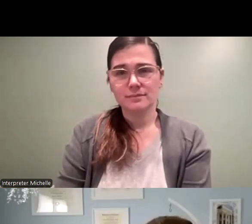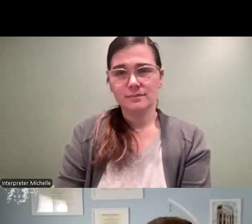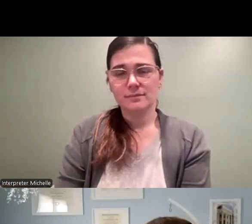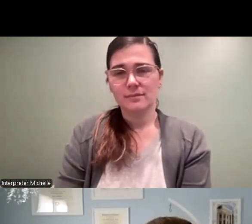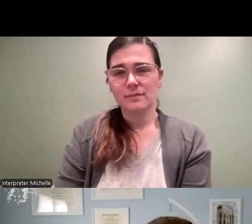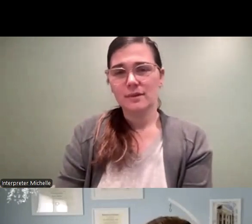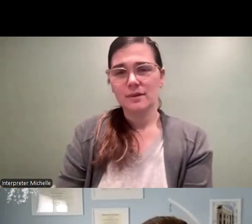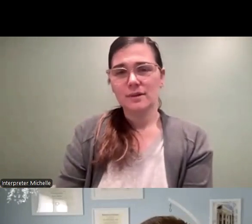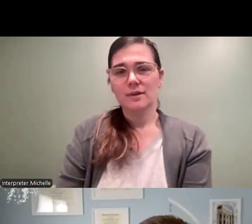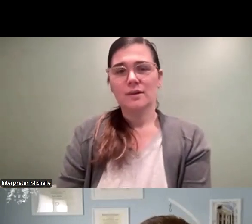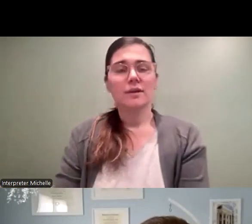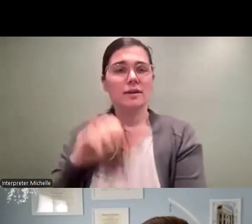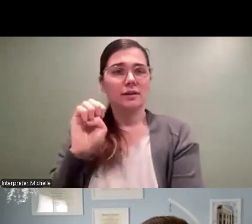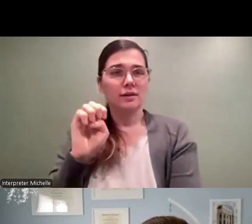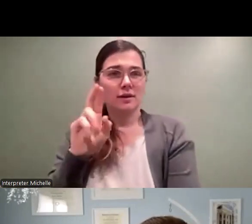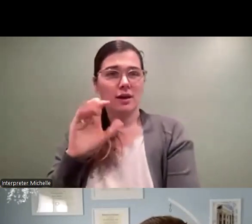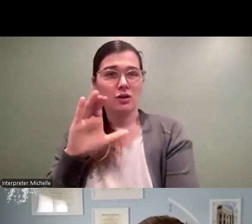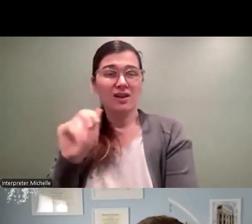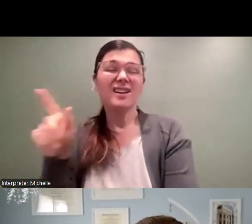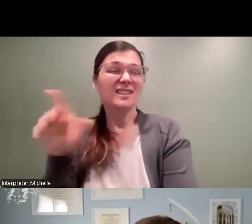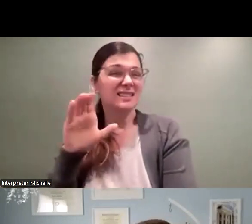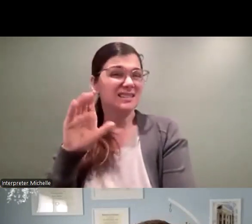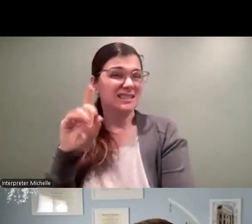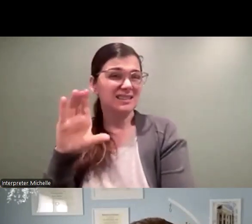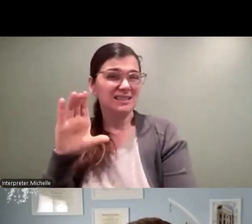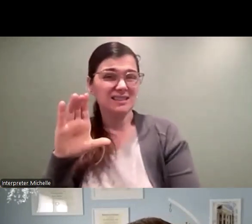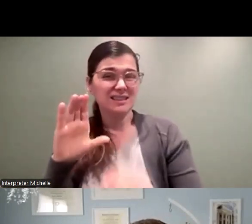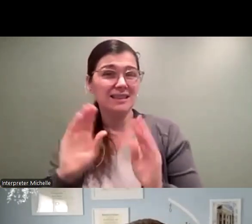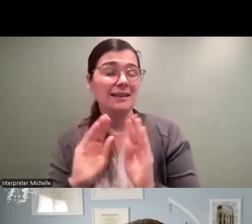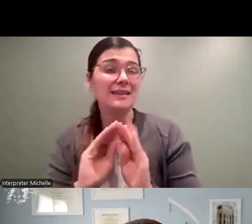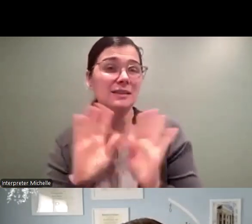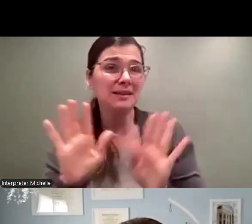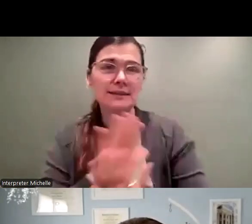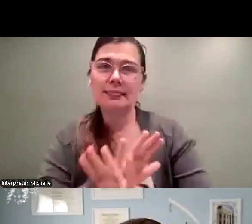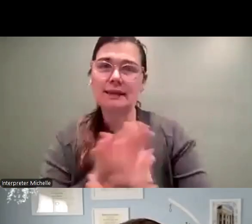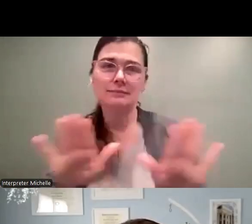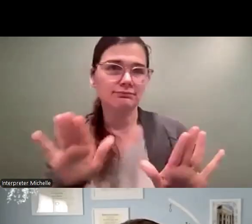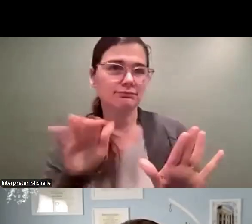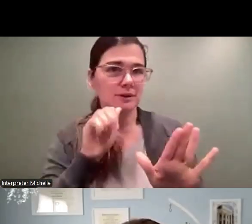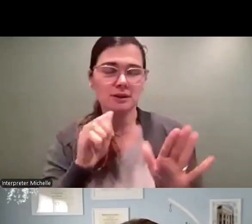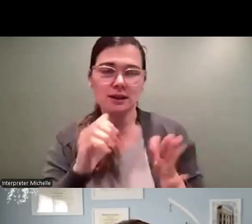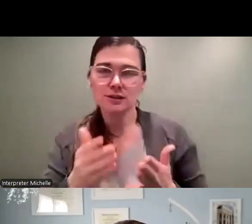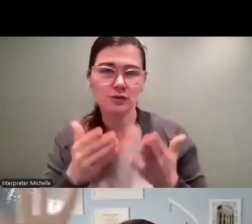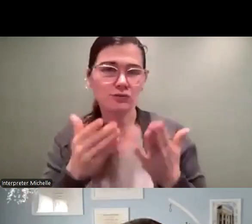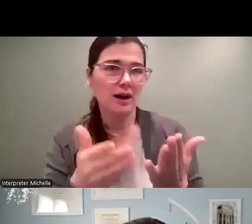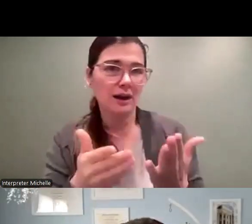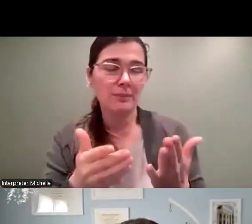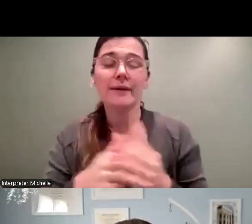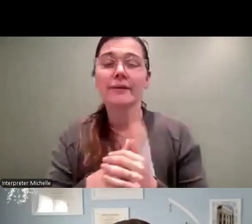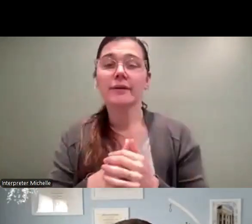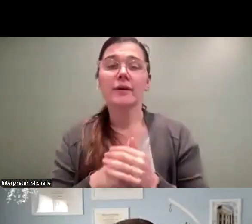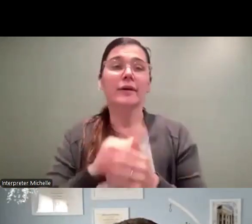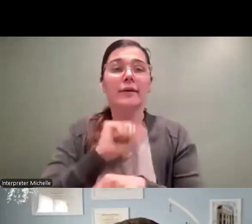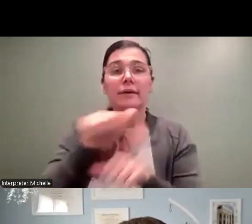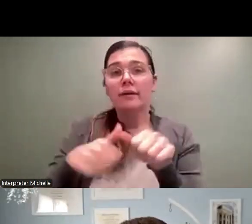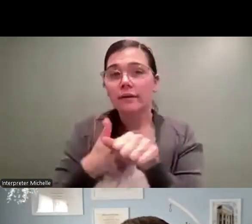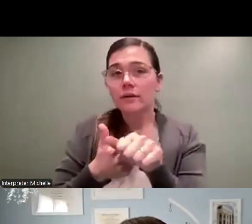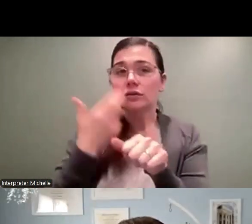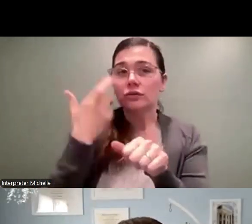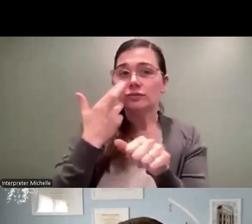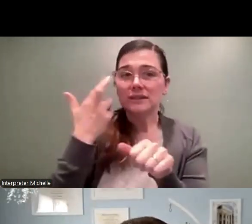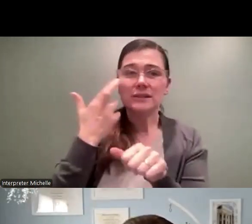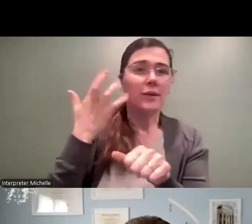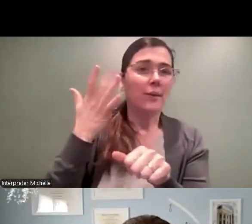So the CDC explicitly does not recommend that. I don't know all of the details